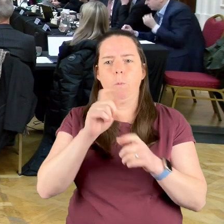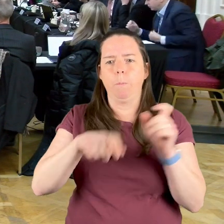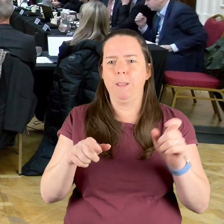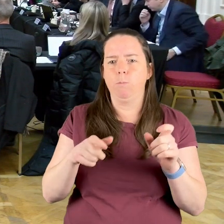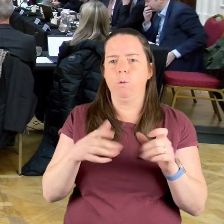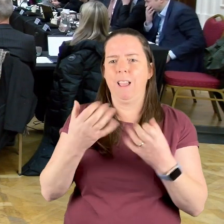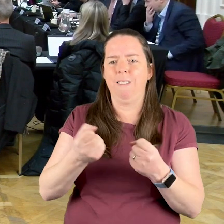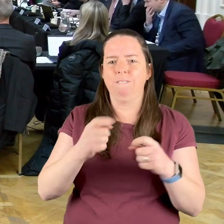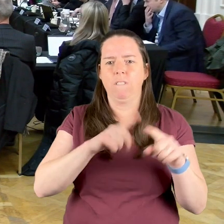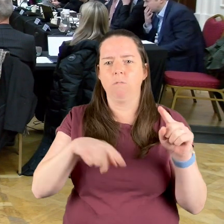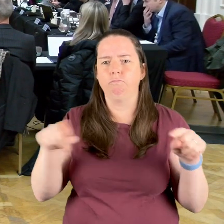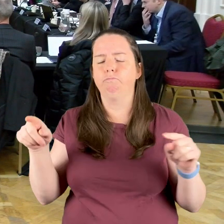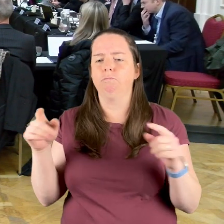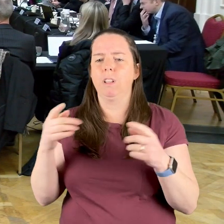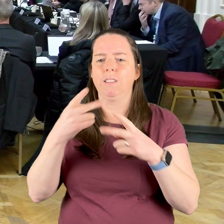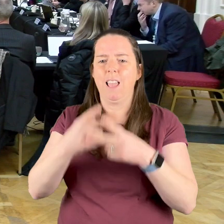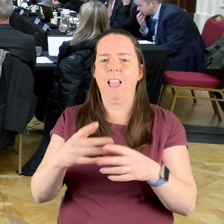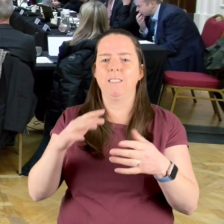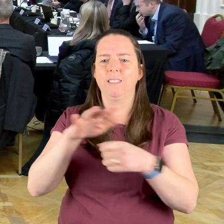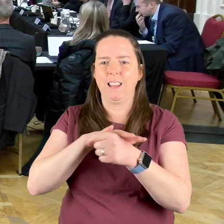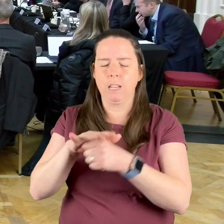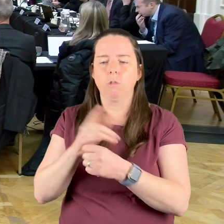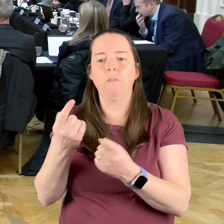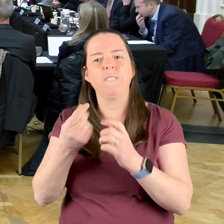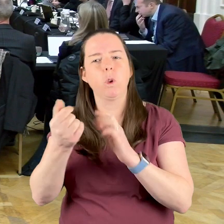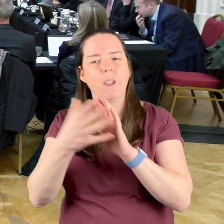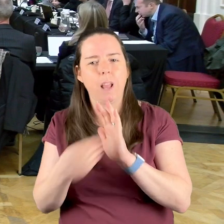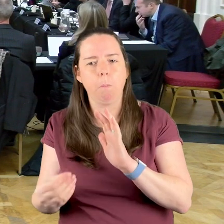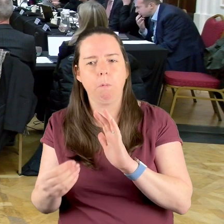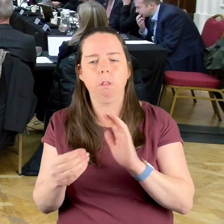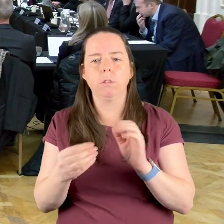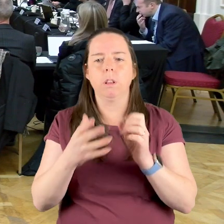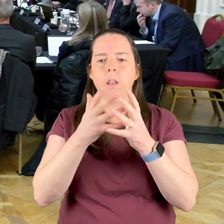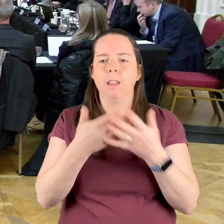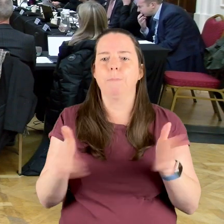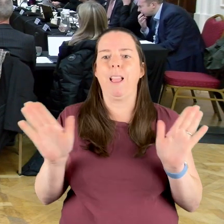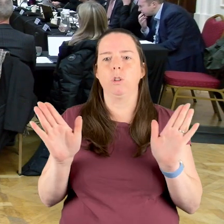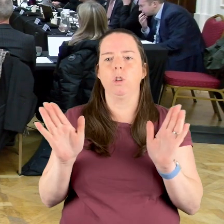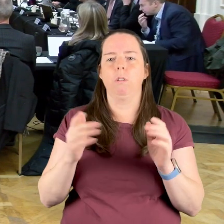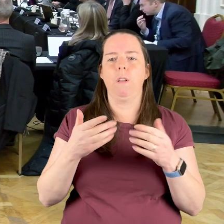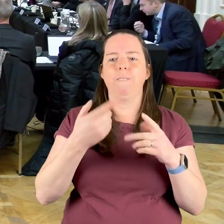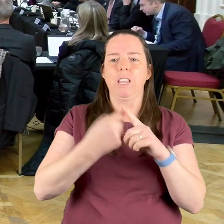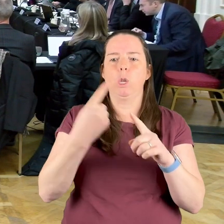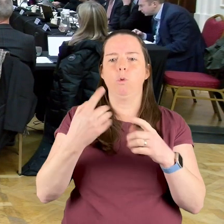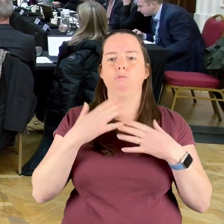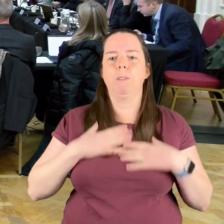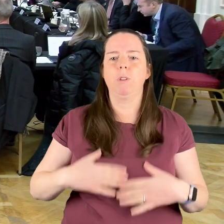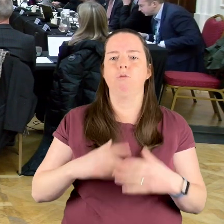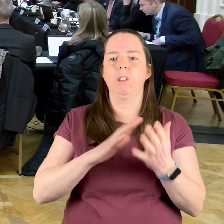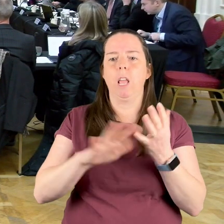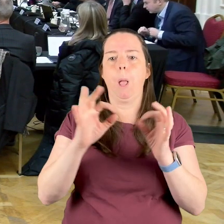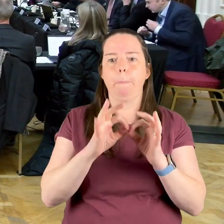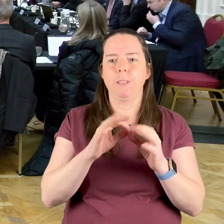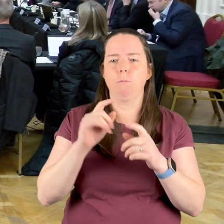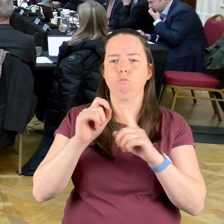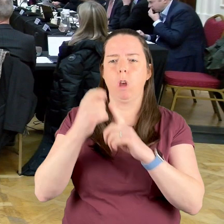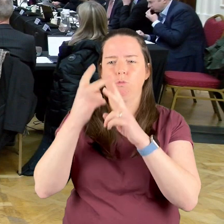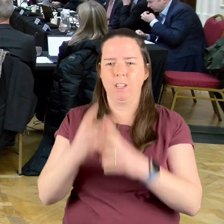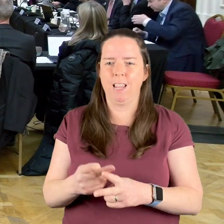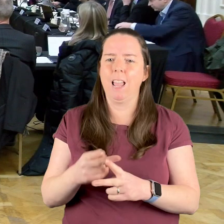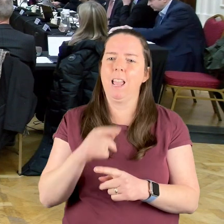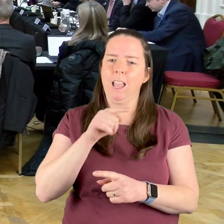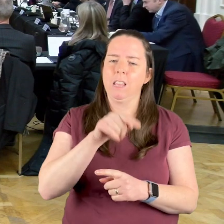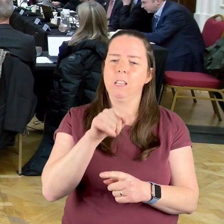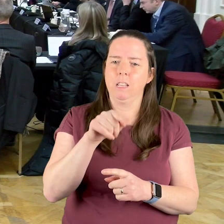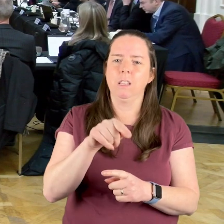variety of care settings. But just to give a few examples of that, the expansion of acute respiratory hubs in primary care will make a